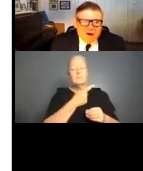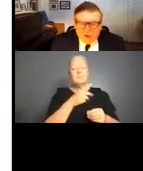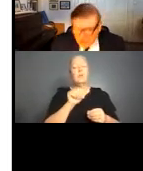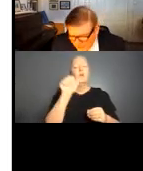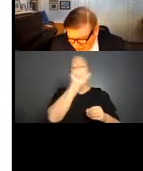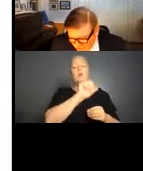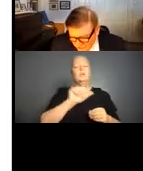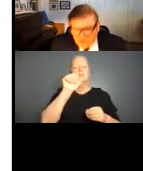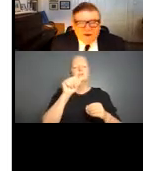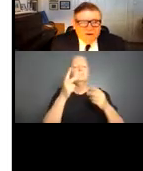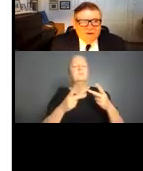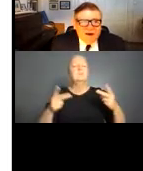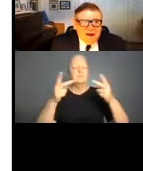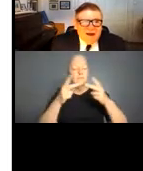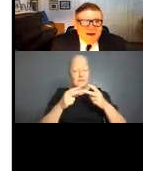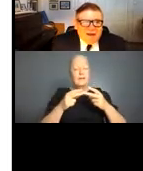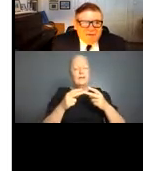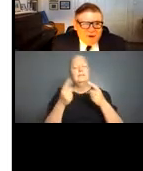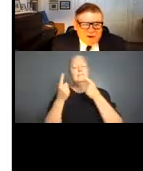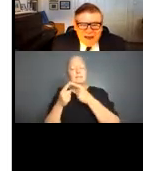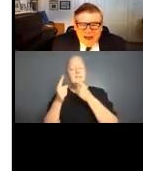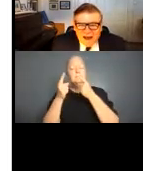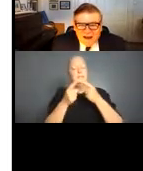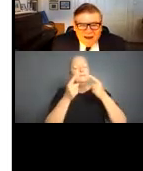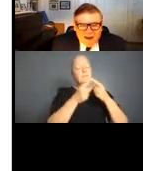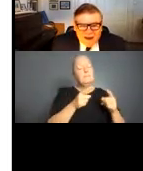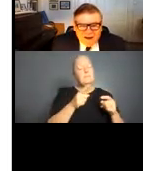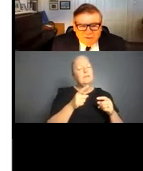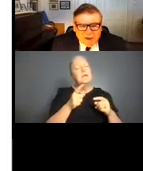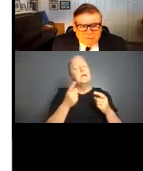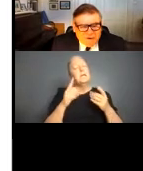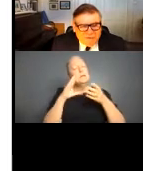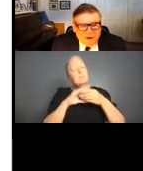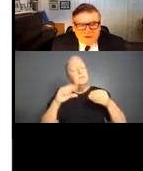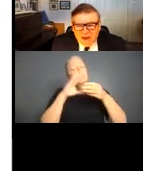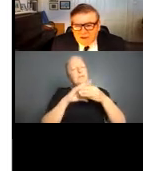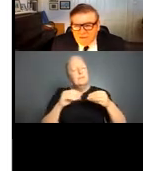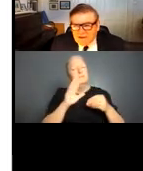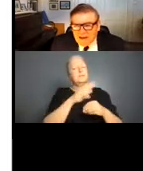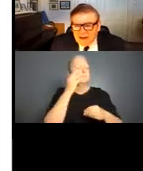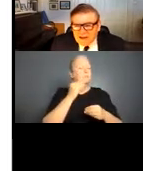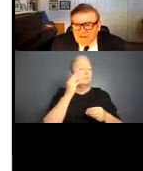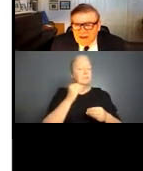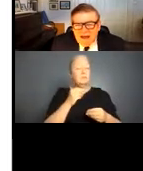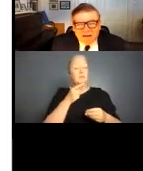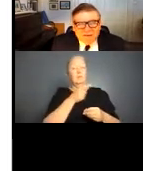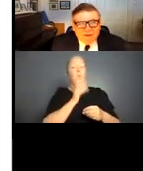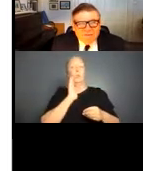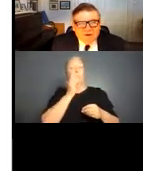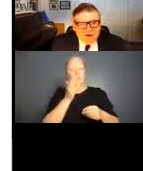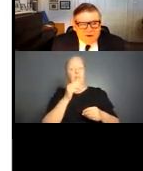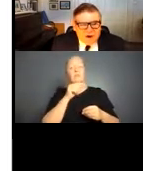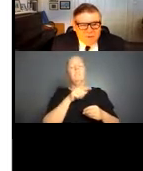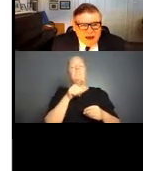covering a lot of angles. So that film is there and it will be up on the website and the presentations. I think